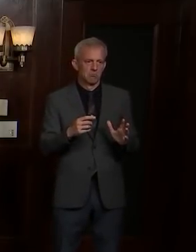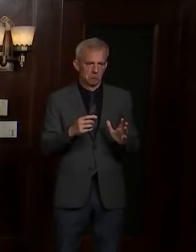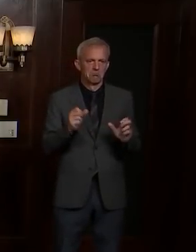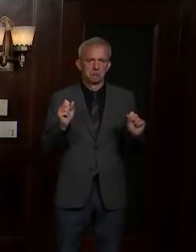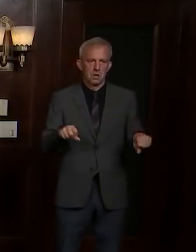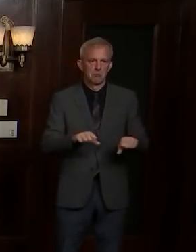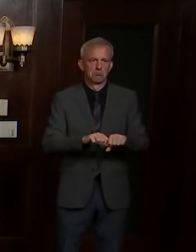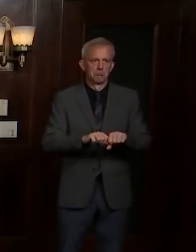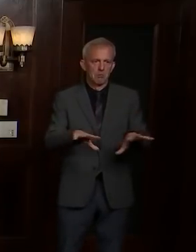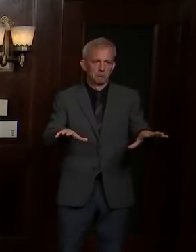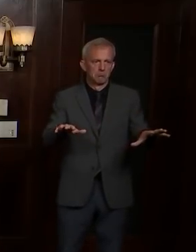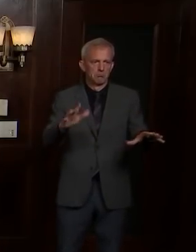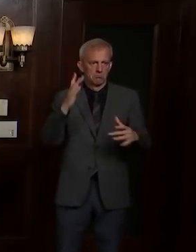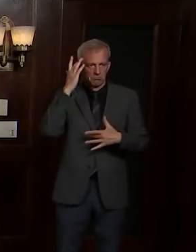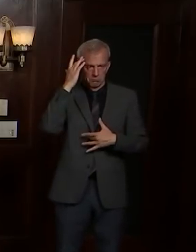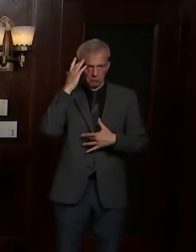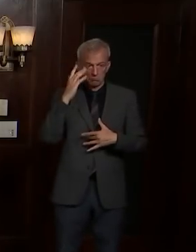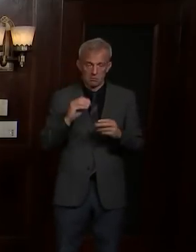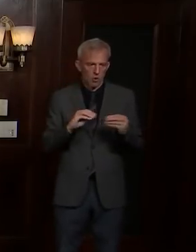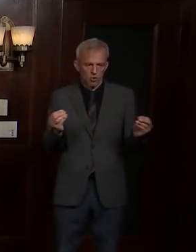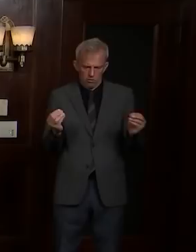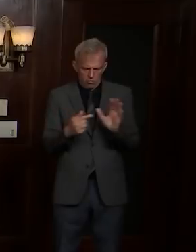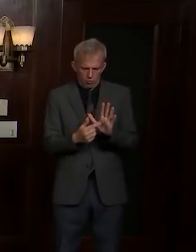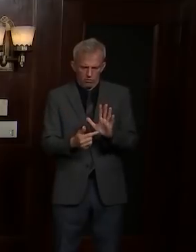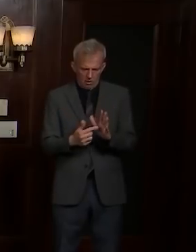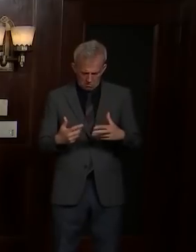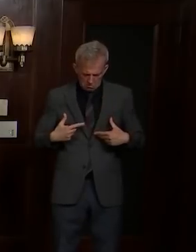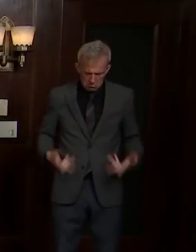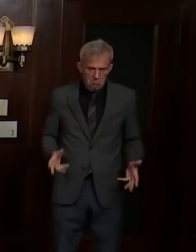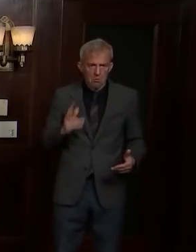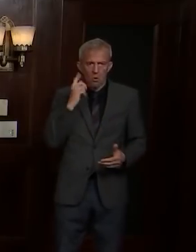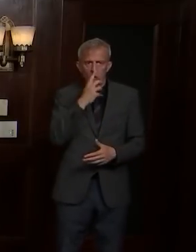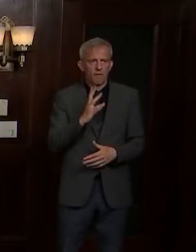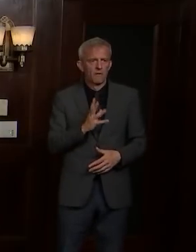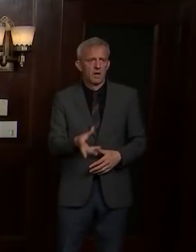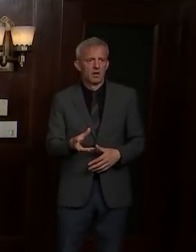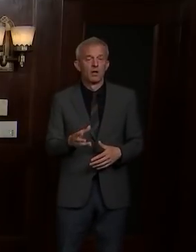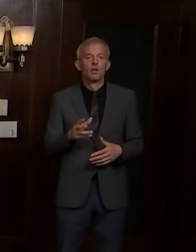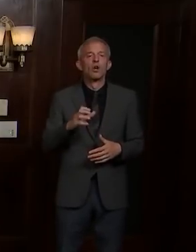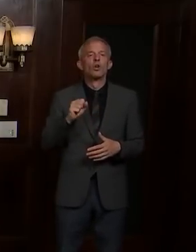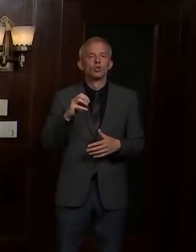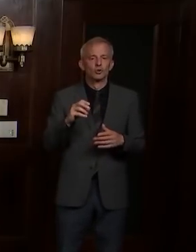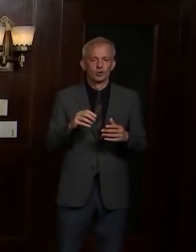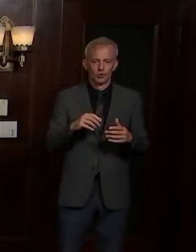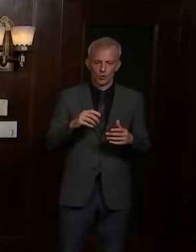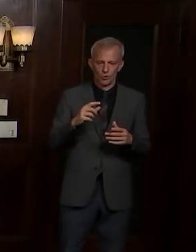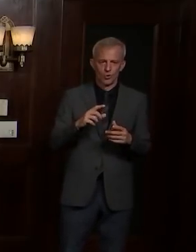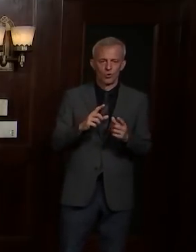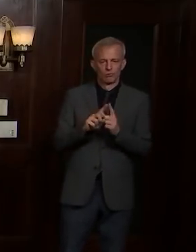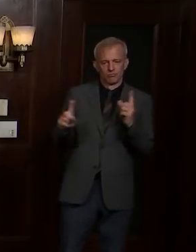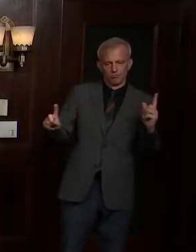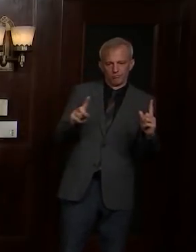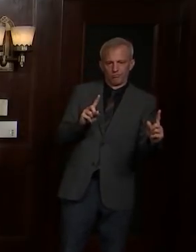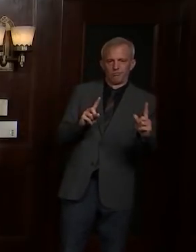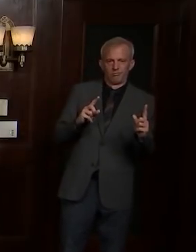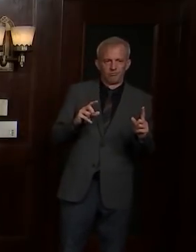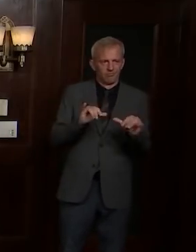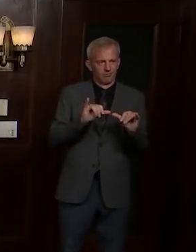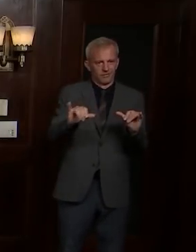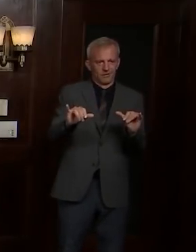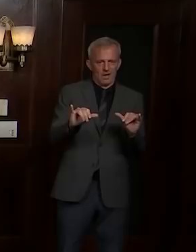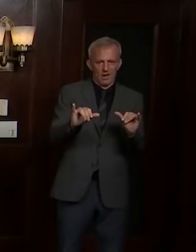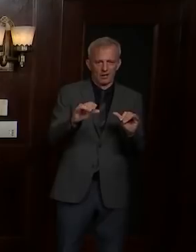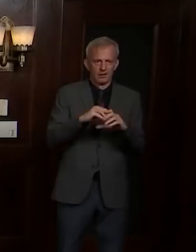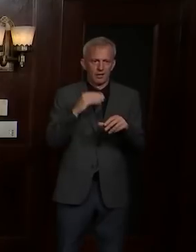to spread, this idea of staying apart from others becomes central to the work that we're doing. And the